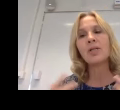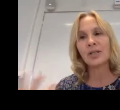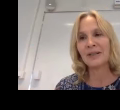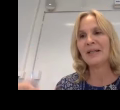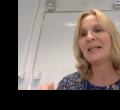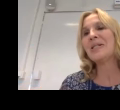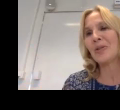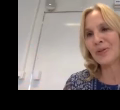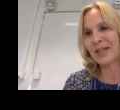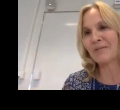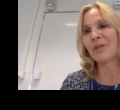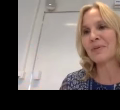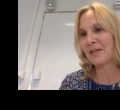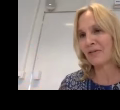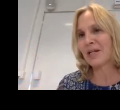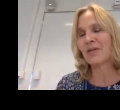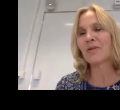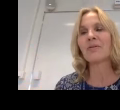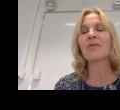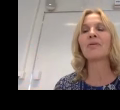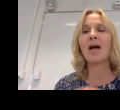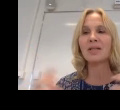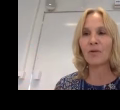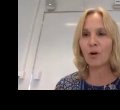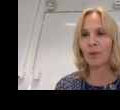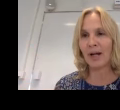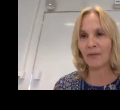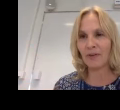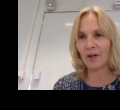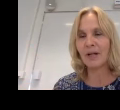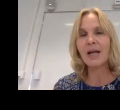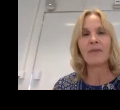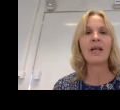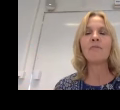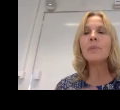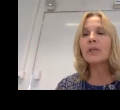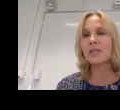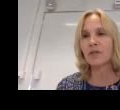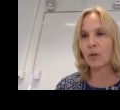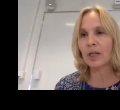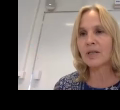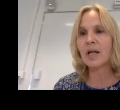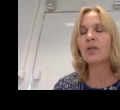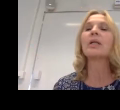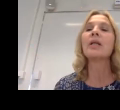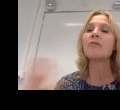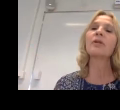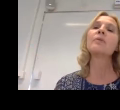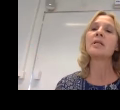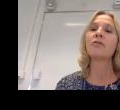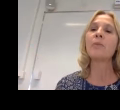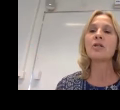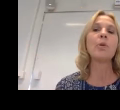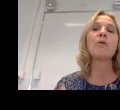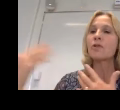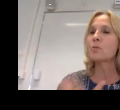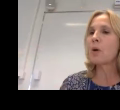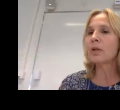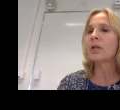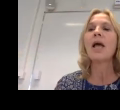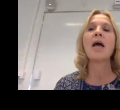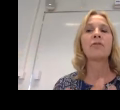it's much easier to get frequency information. There are lots of corpora out there that have millions of tokens, and you can get frequency information